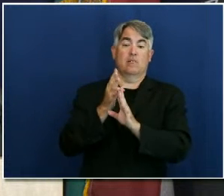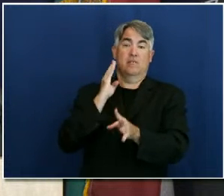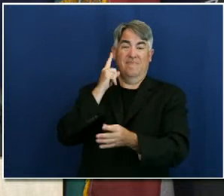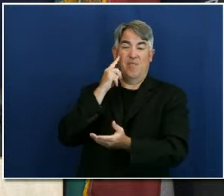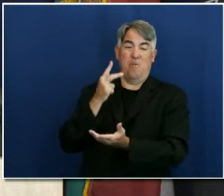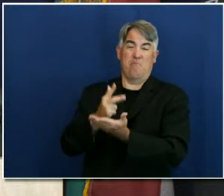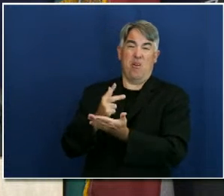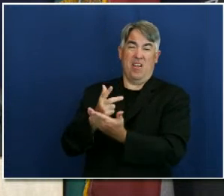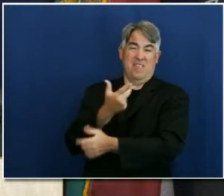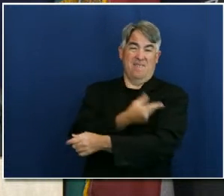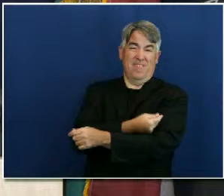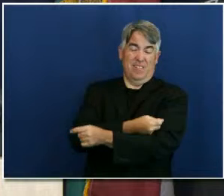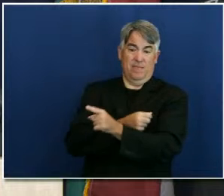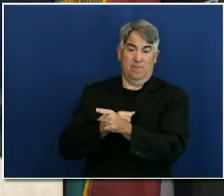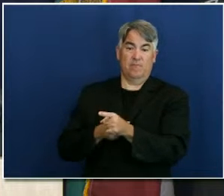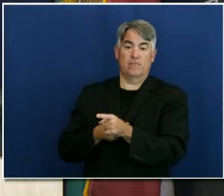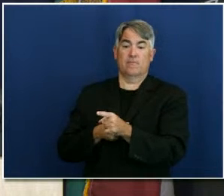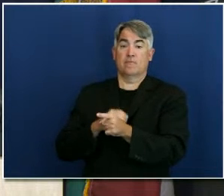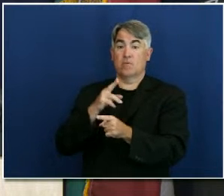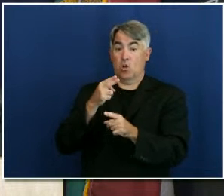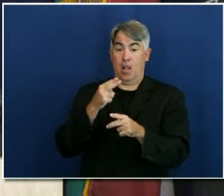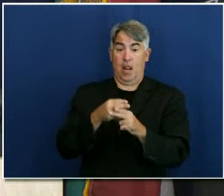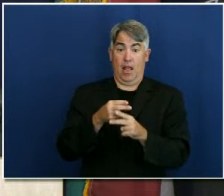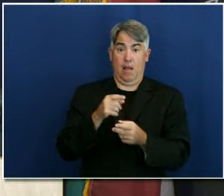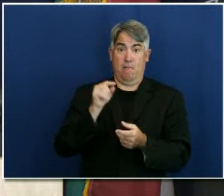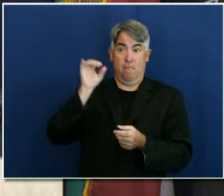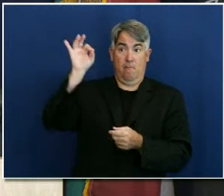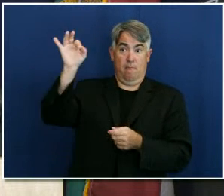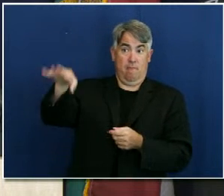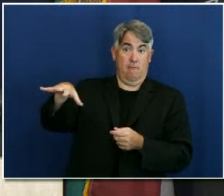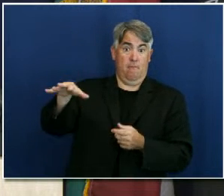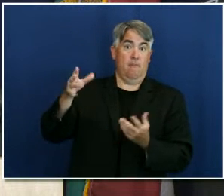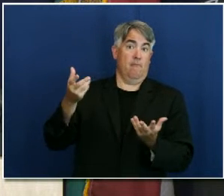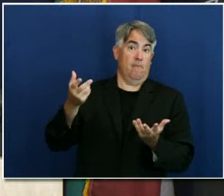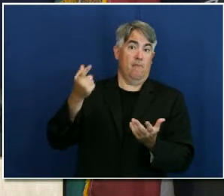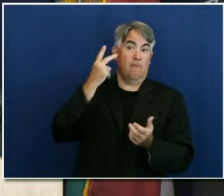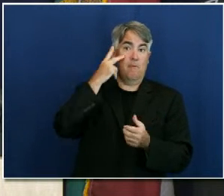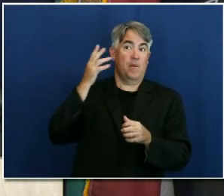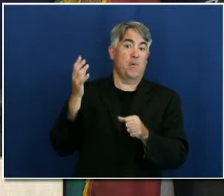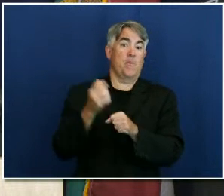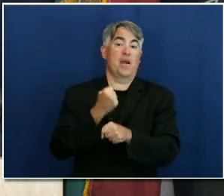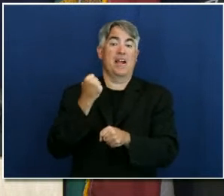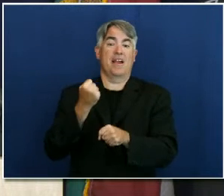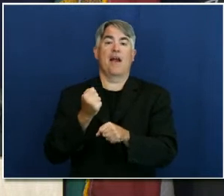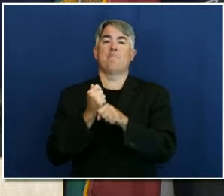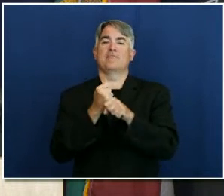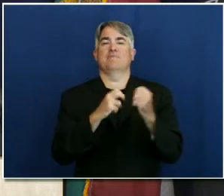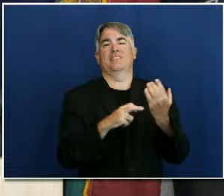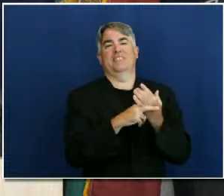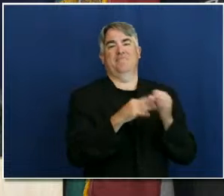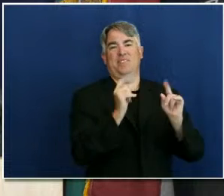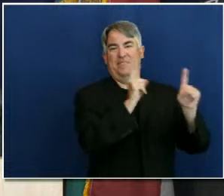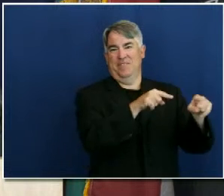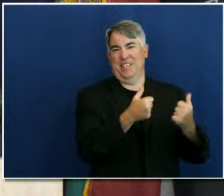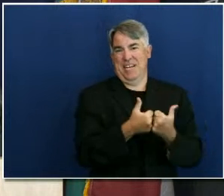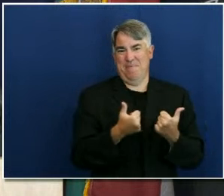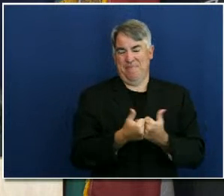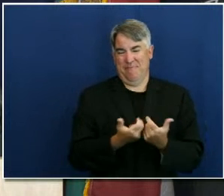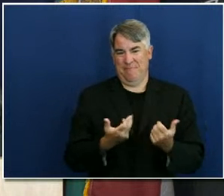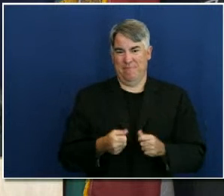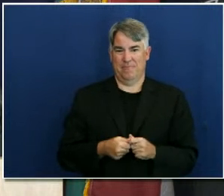opportunity to sign up during the 15-minute waiting period after your vaccine, and we will be raffling off 100 pairs of